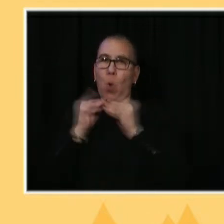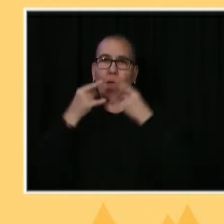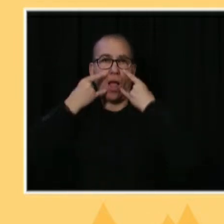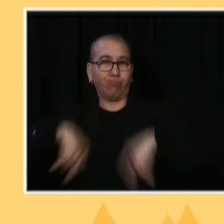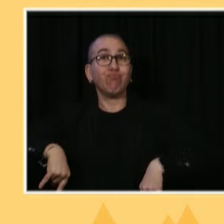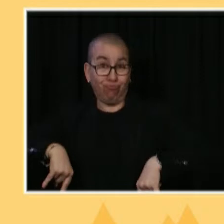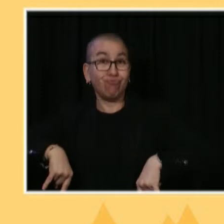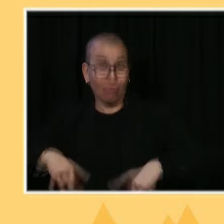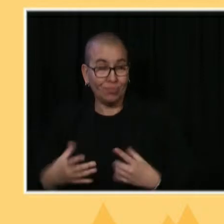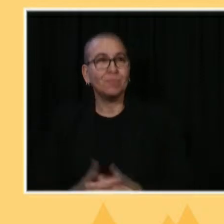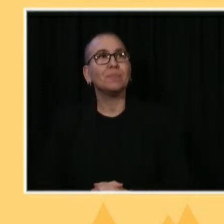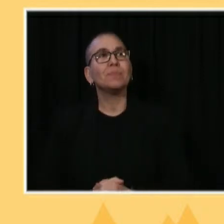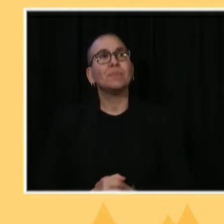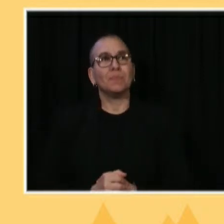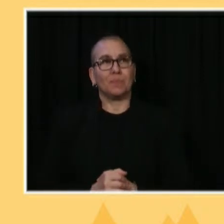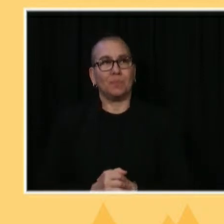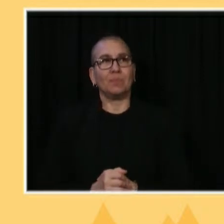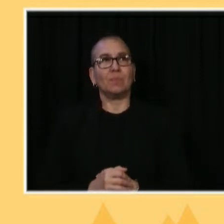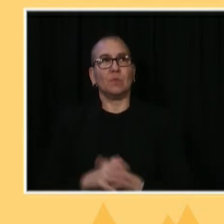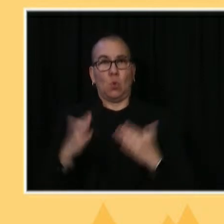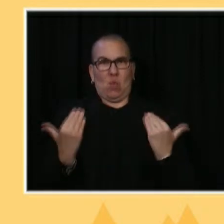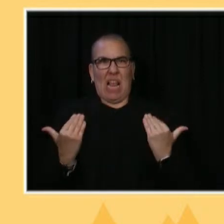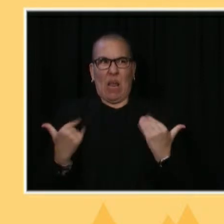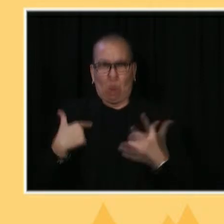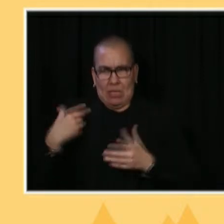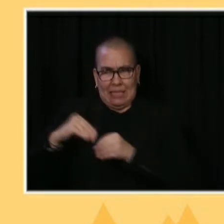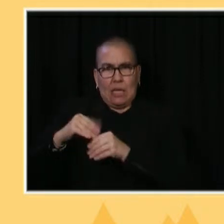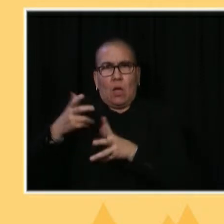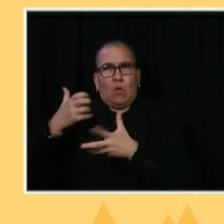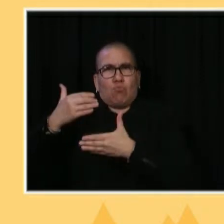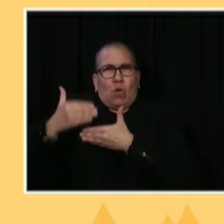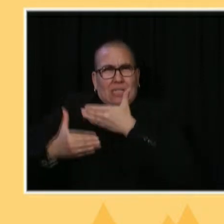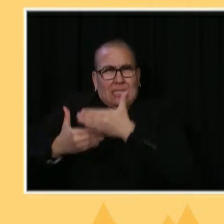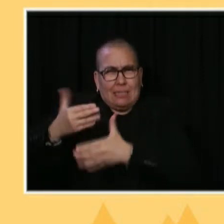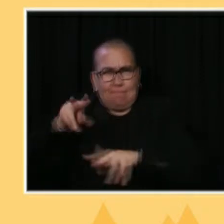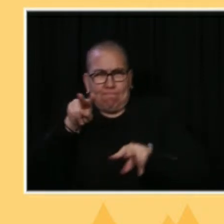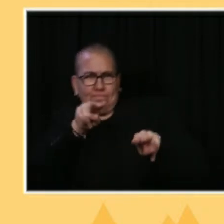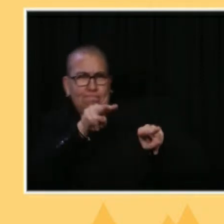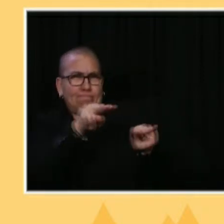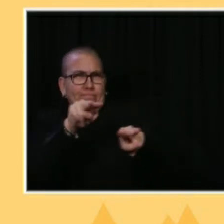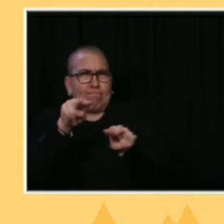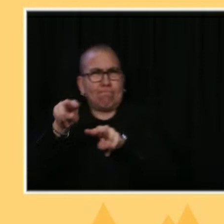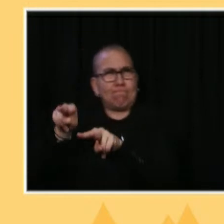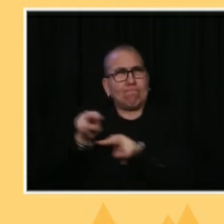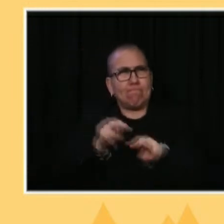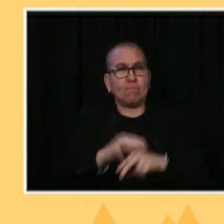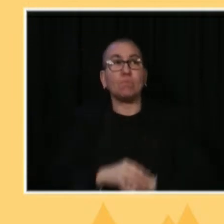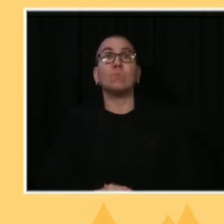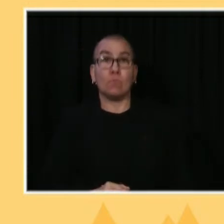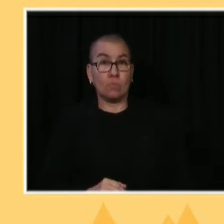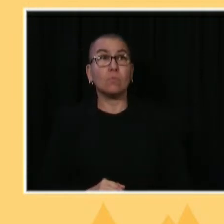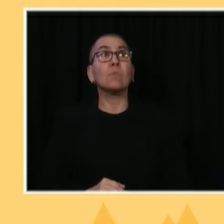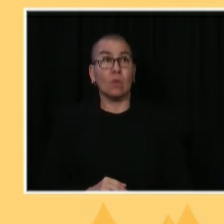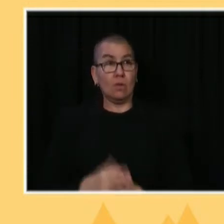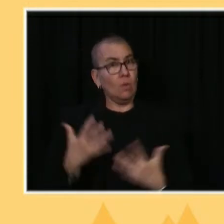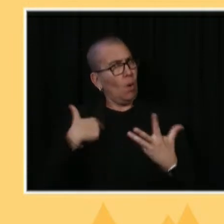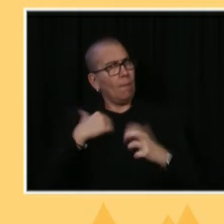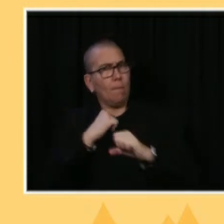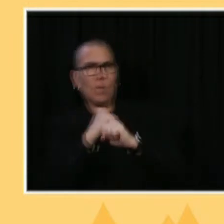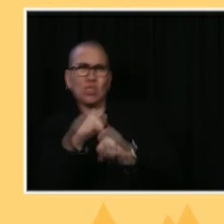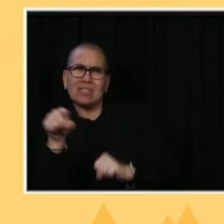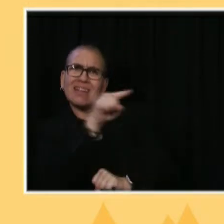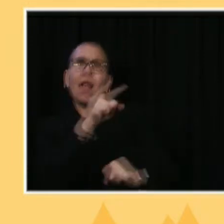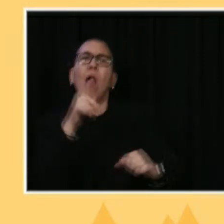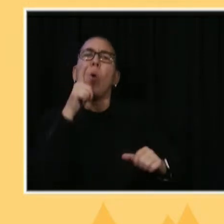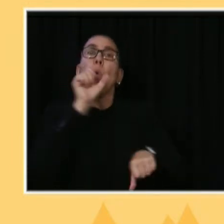is right in front of us right now. So what we believe is cases are receding. We've protected our healthcare capacity.